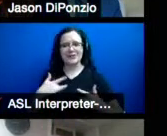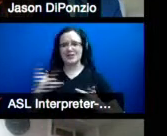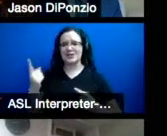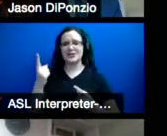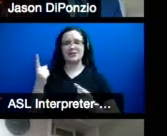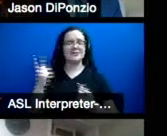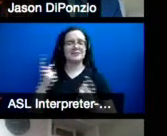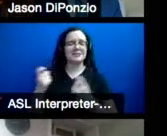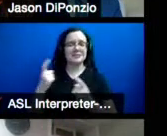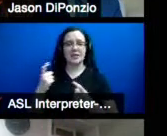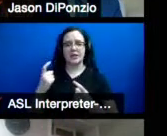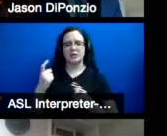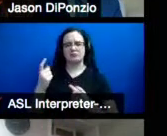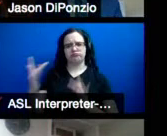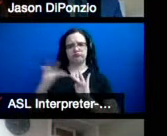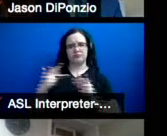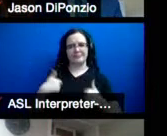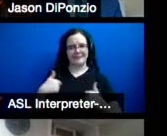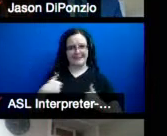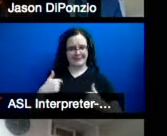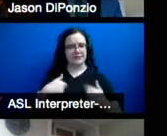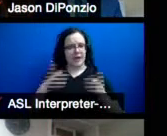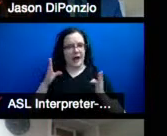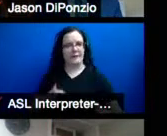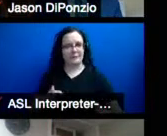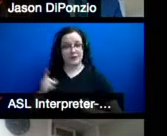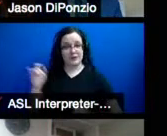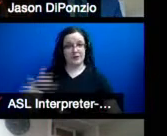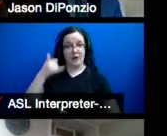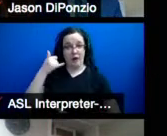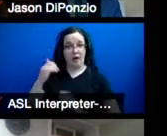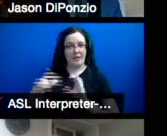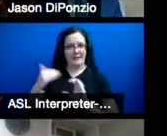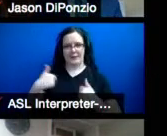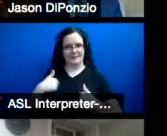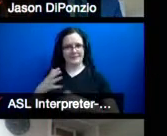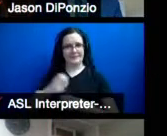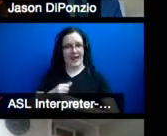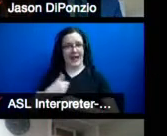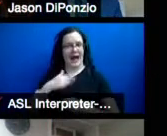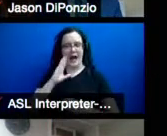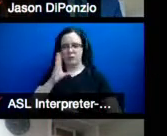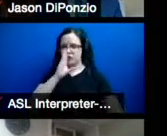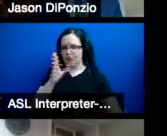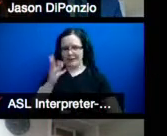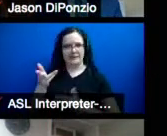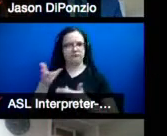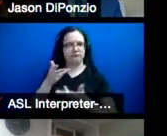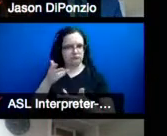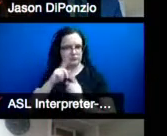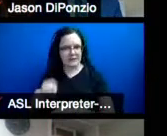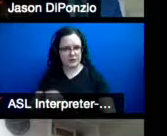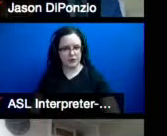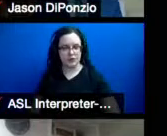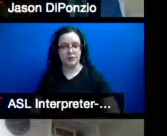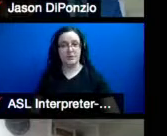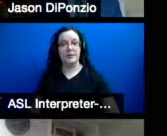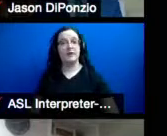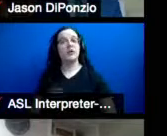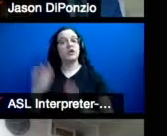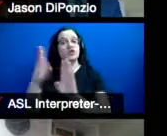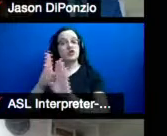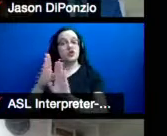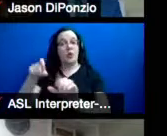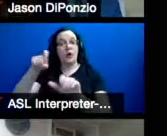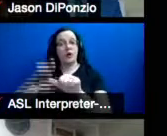me. I will be the person receiving the phone calls and emails, and I will get back to you directly. Door hangers for those people that do have